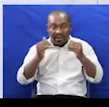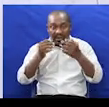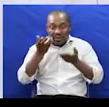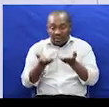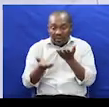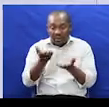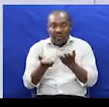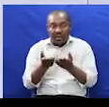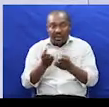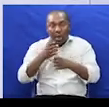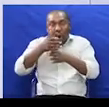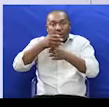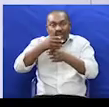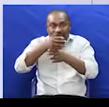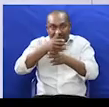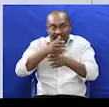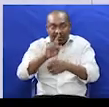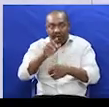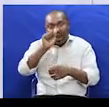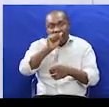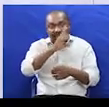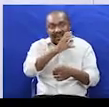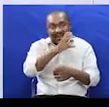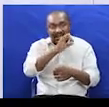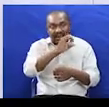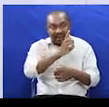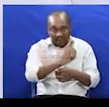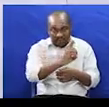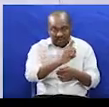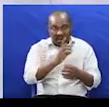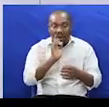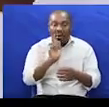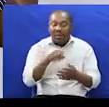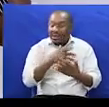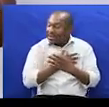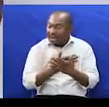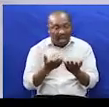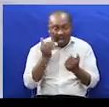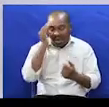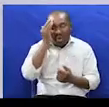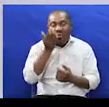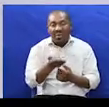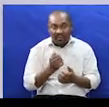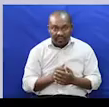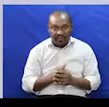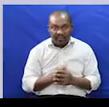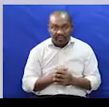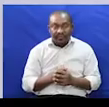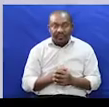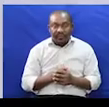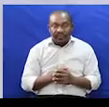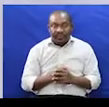the concentration of acid, which is unknown. Therefore, what is acid-base titration?